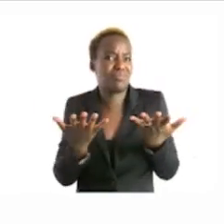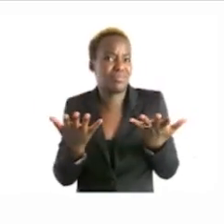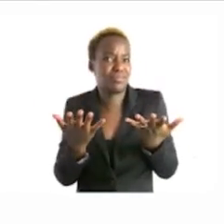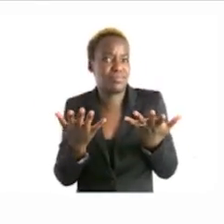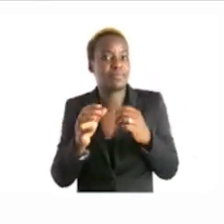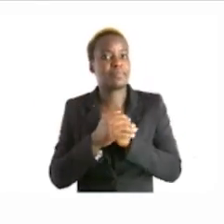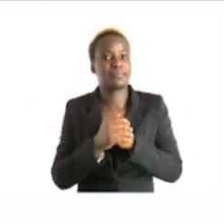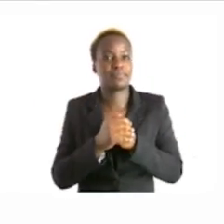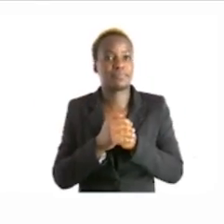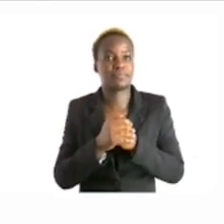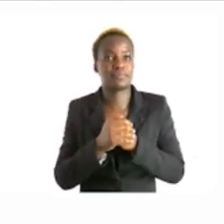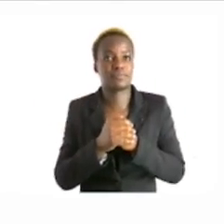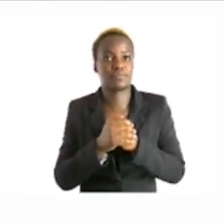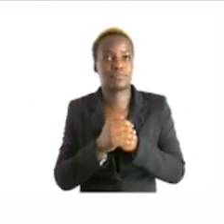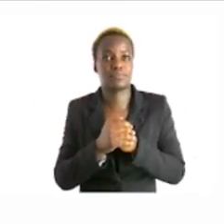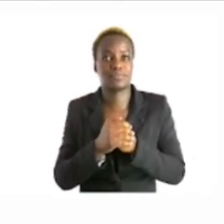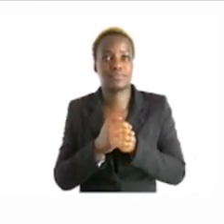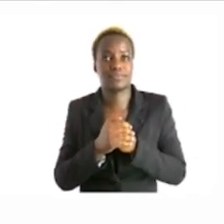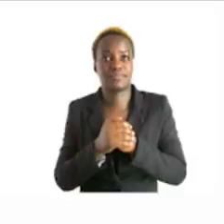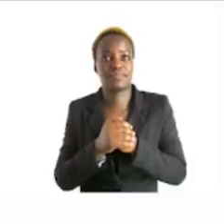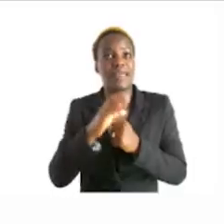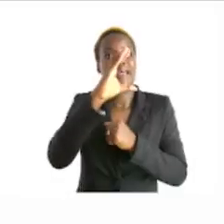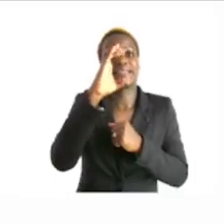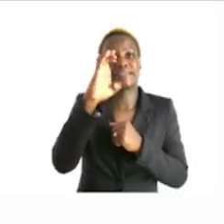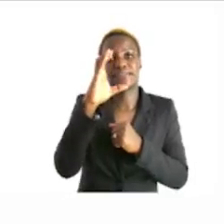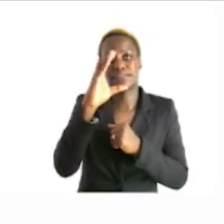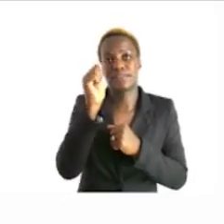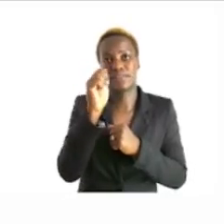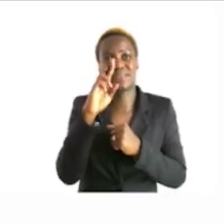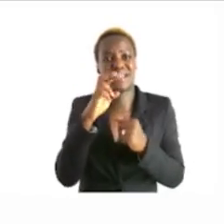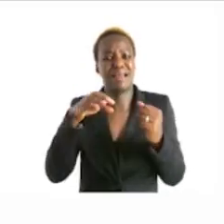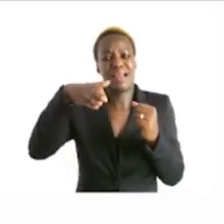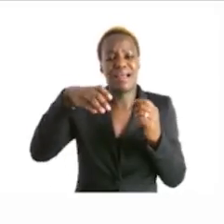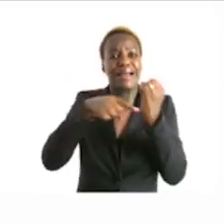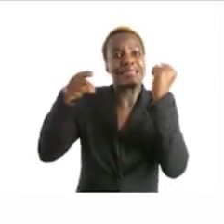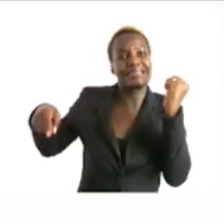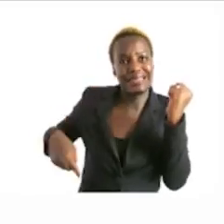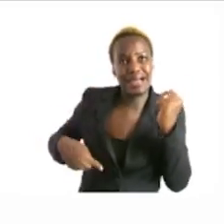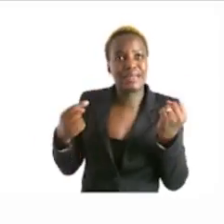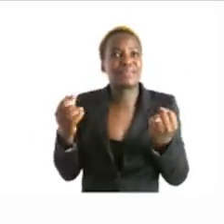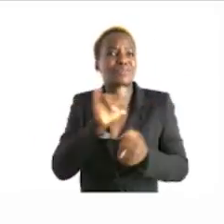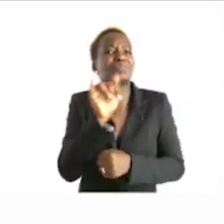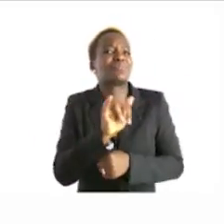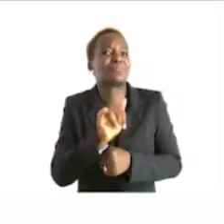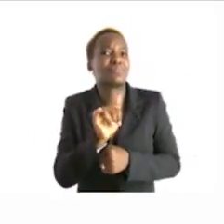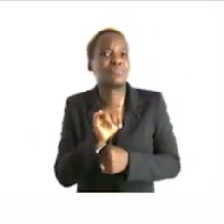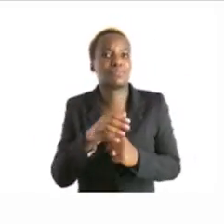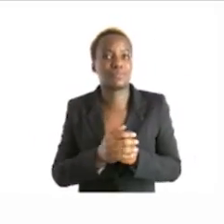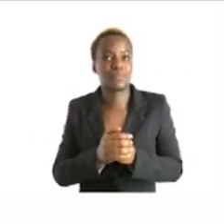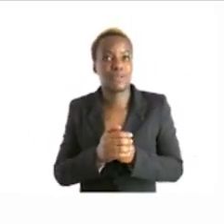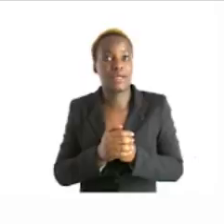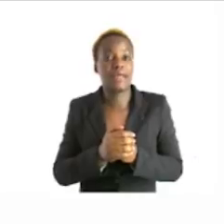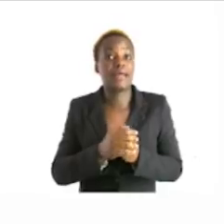pardon me from which country is caesar number two how many languages can